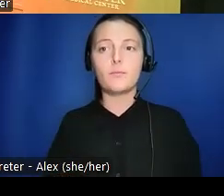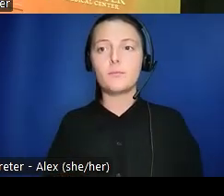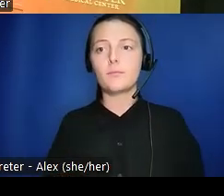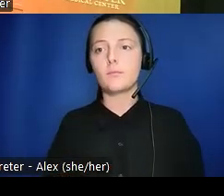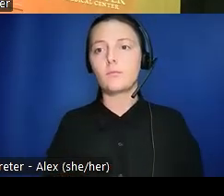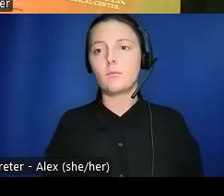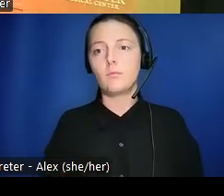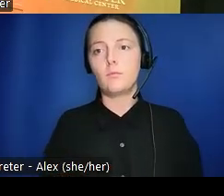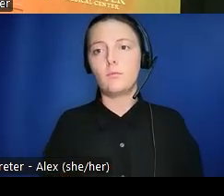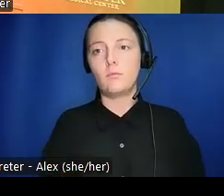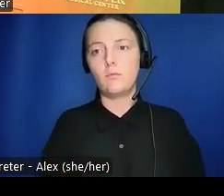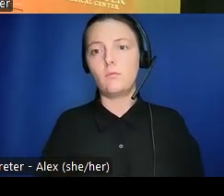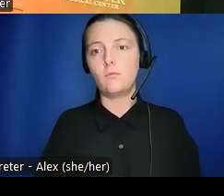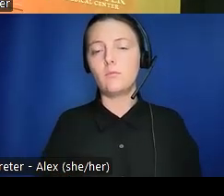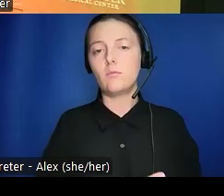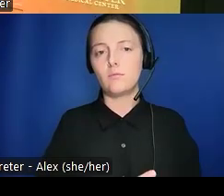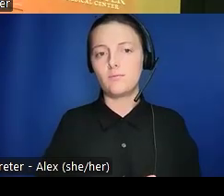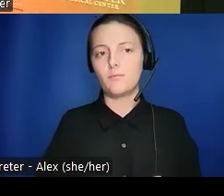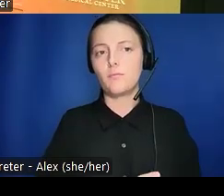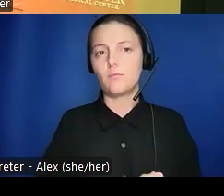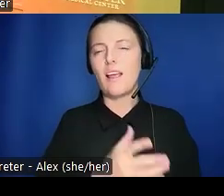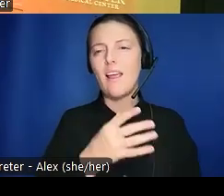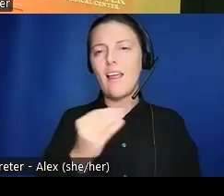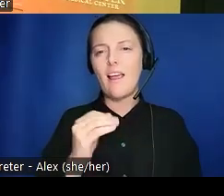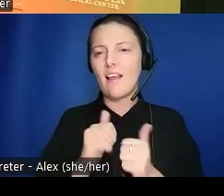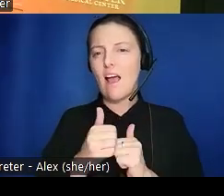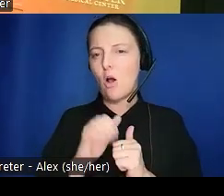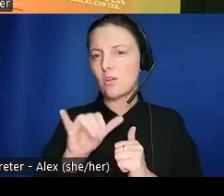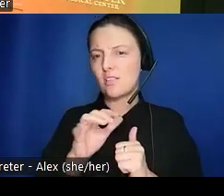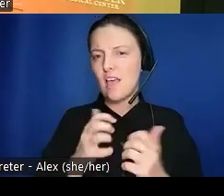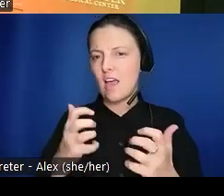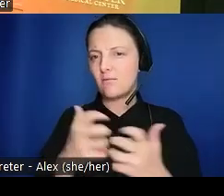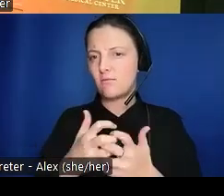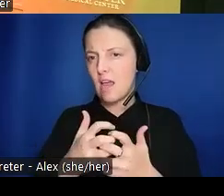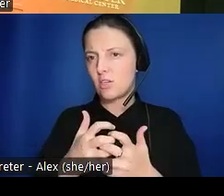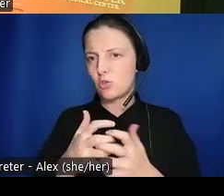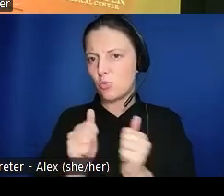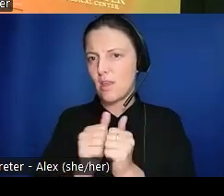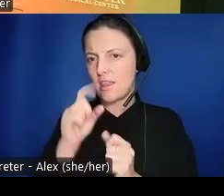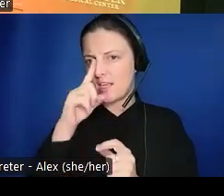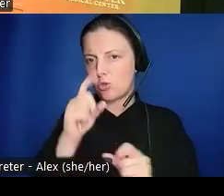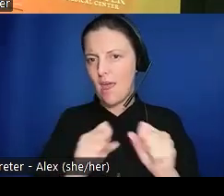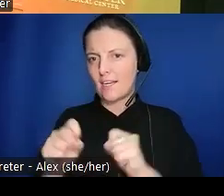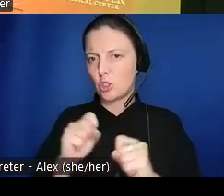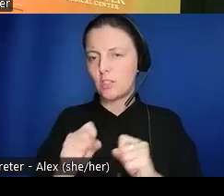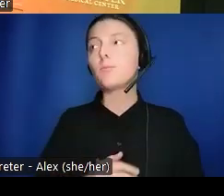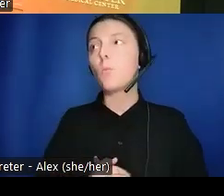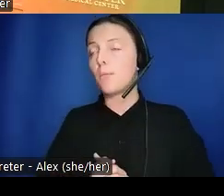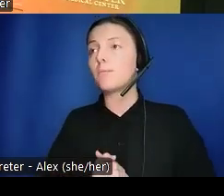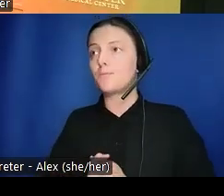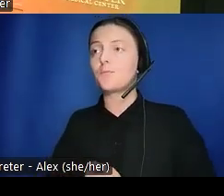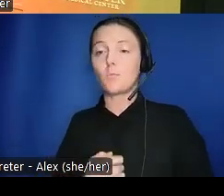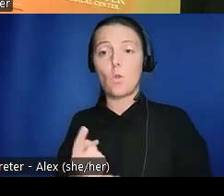And how does that fit into the strategy? I think, you know, one of the things that we have started to do